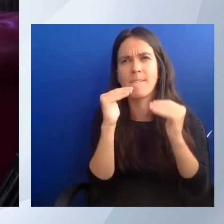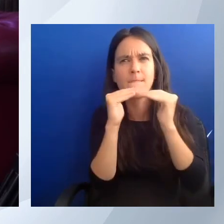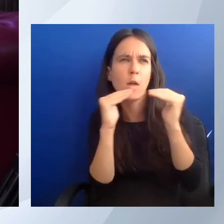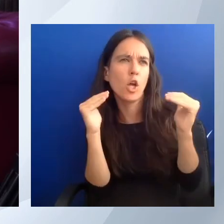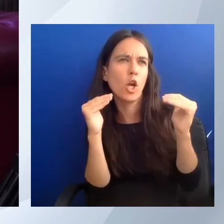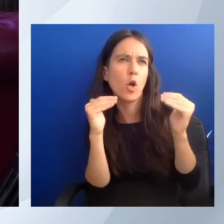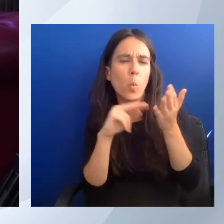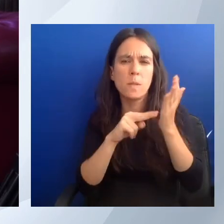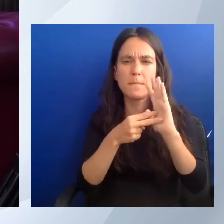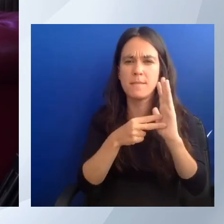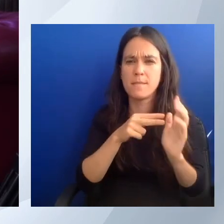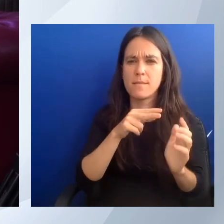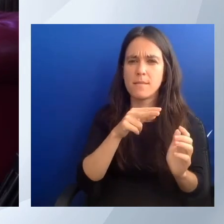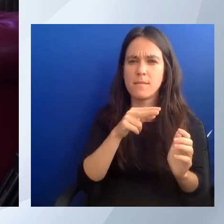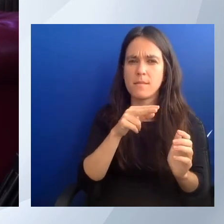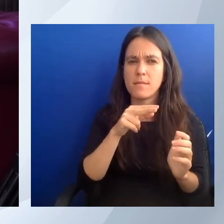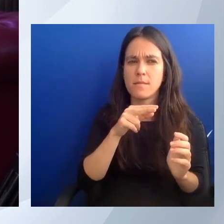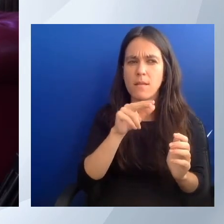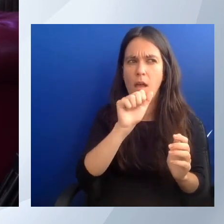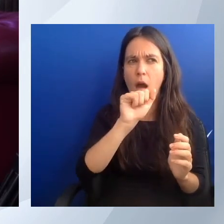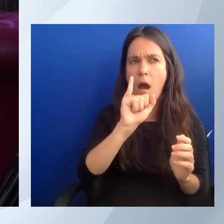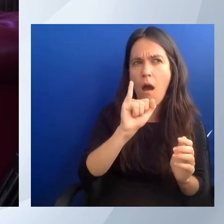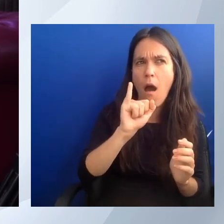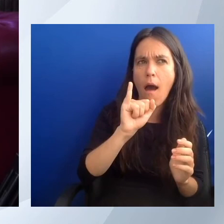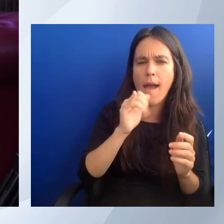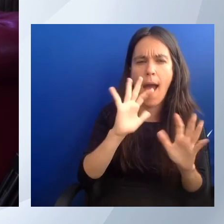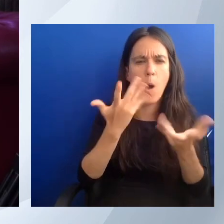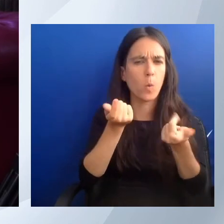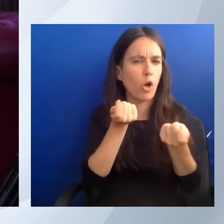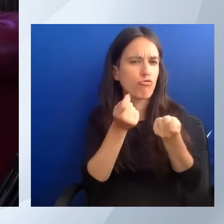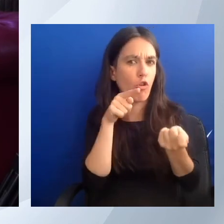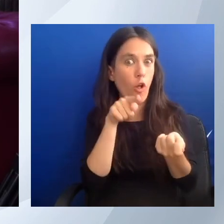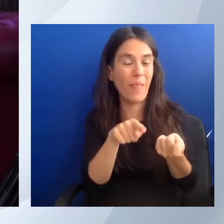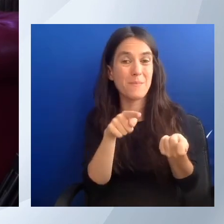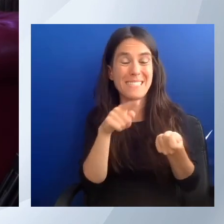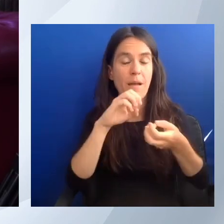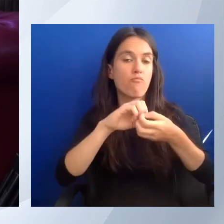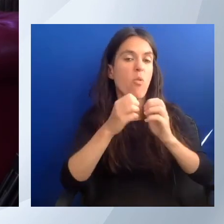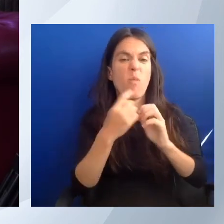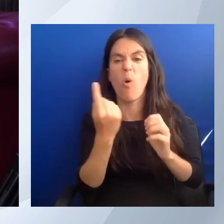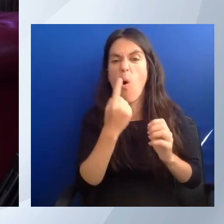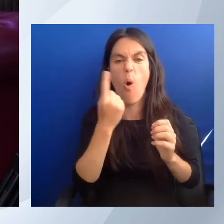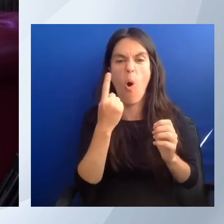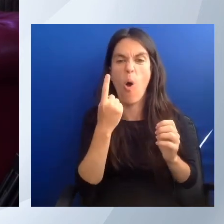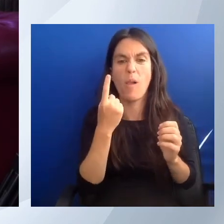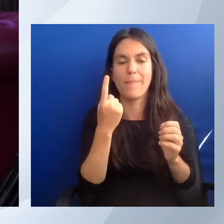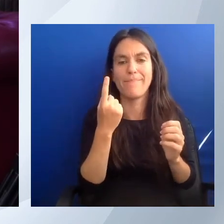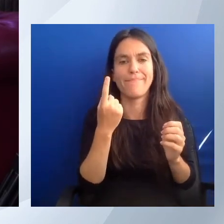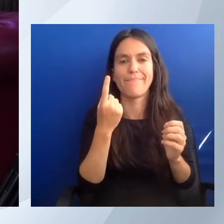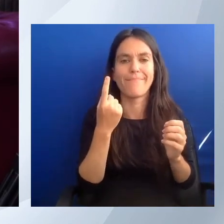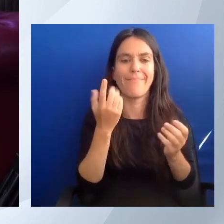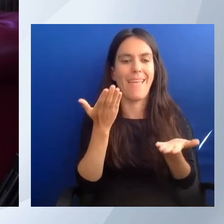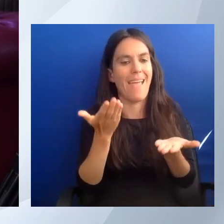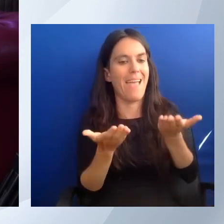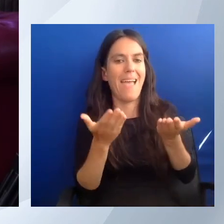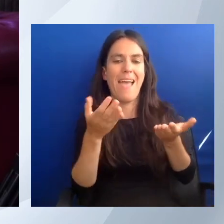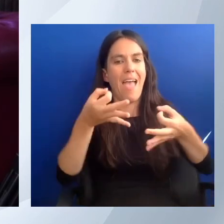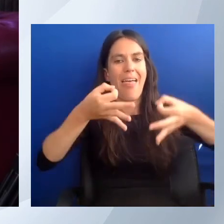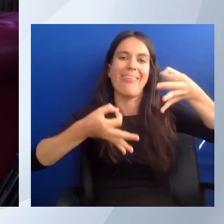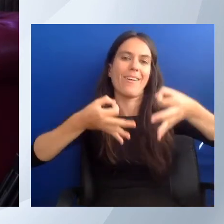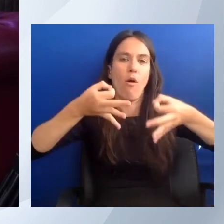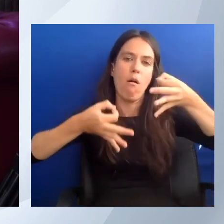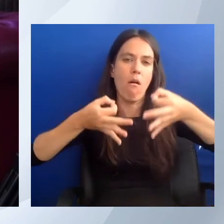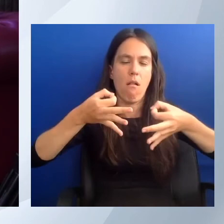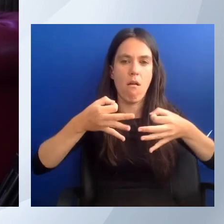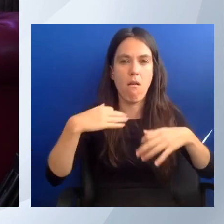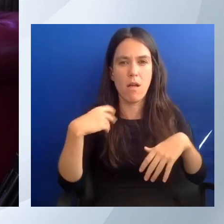AI and how do I handle that. But that's the problem with all ethical issues, that When you talk about it in theory, it can be